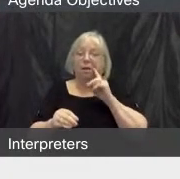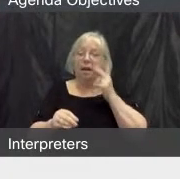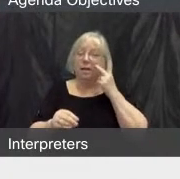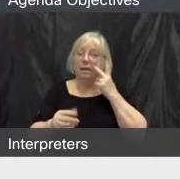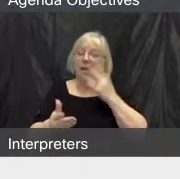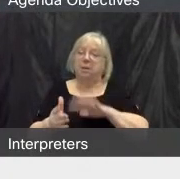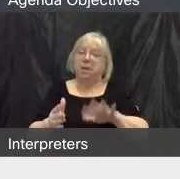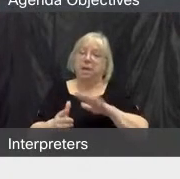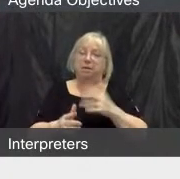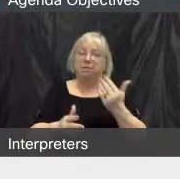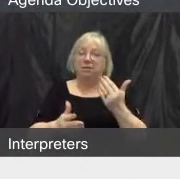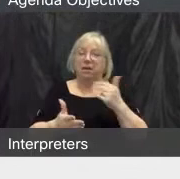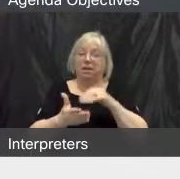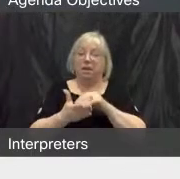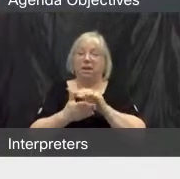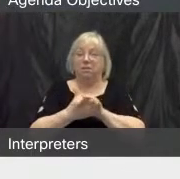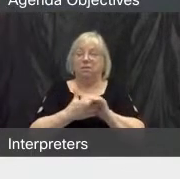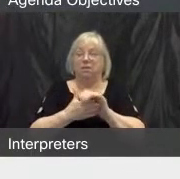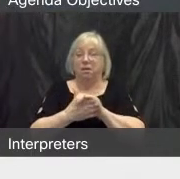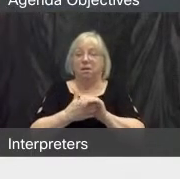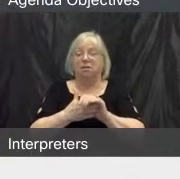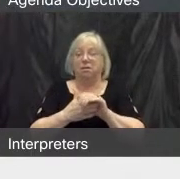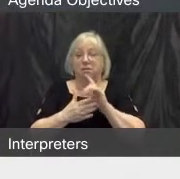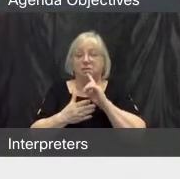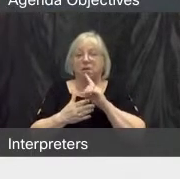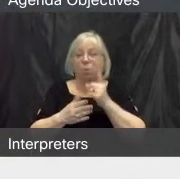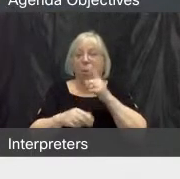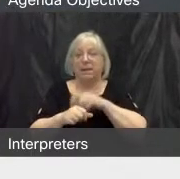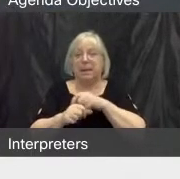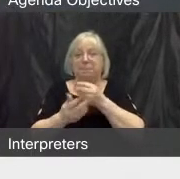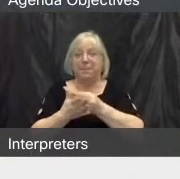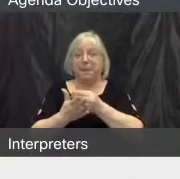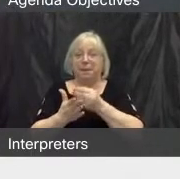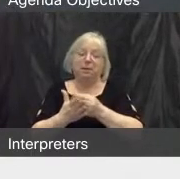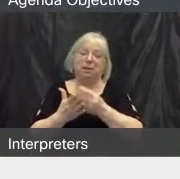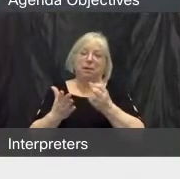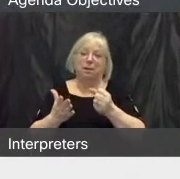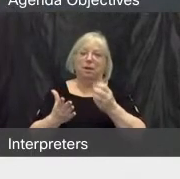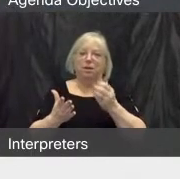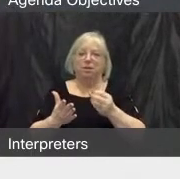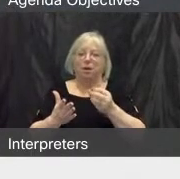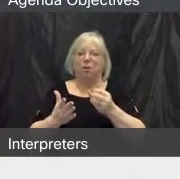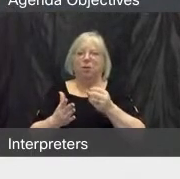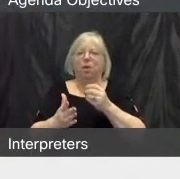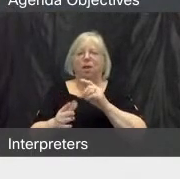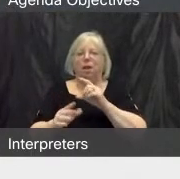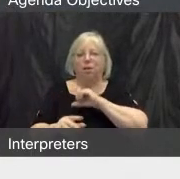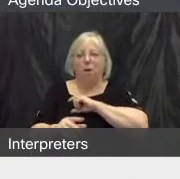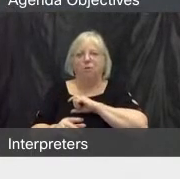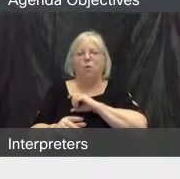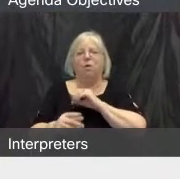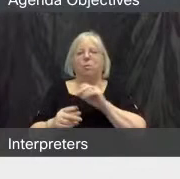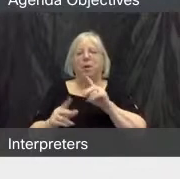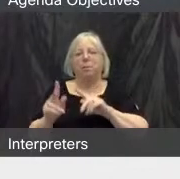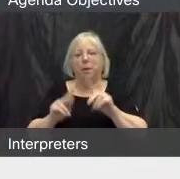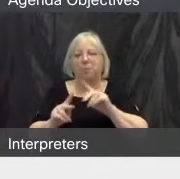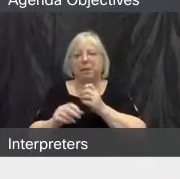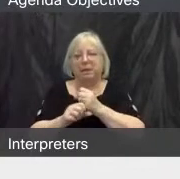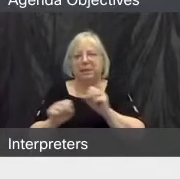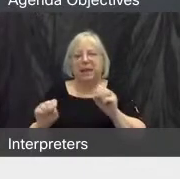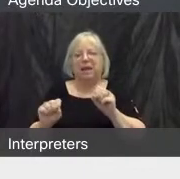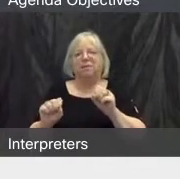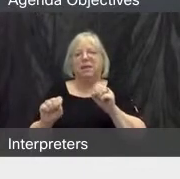about $15,000 in one-time money. So law enforcement, public safety